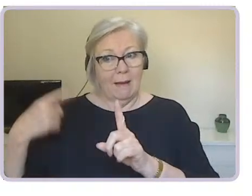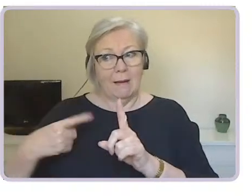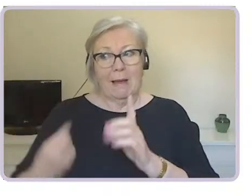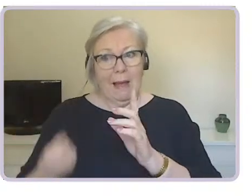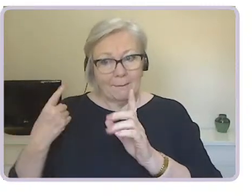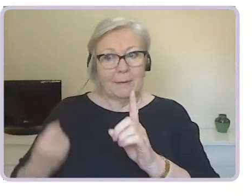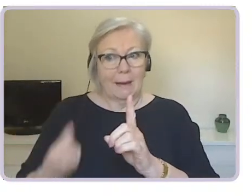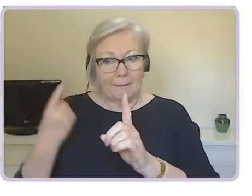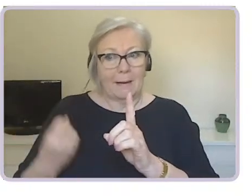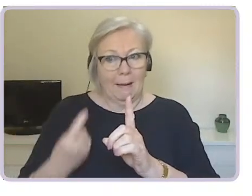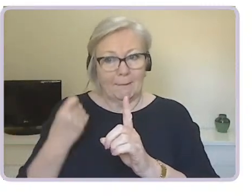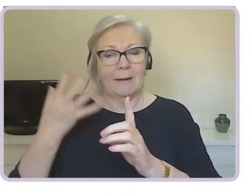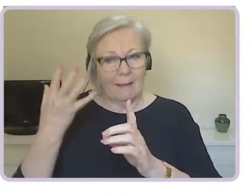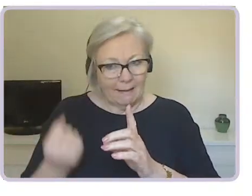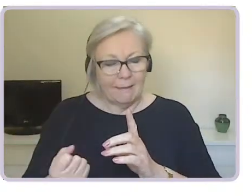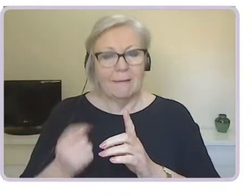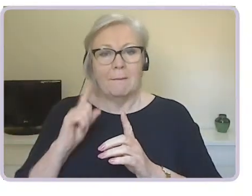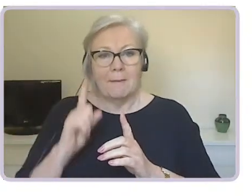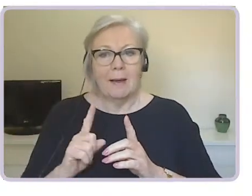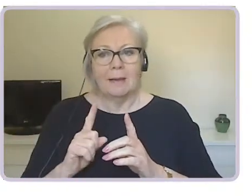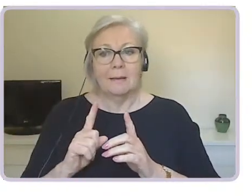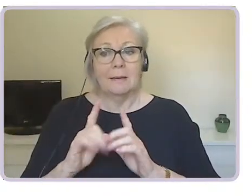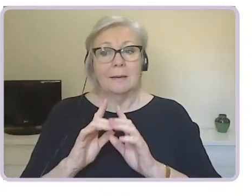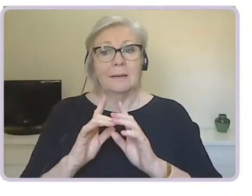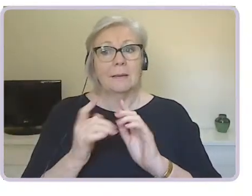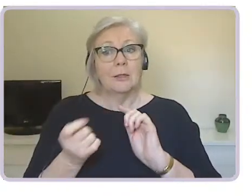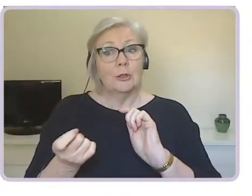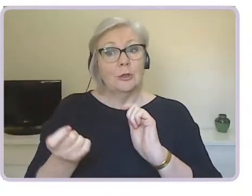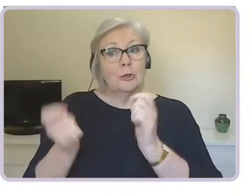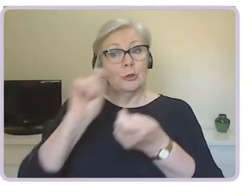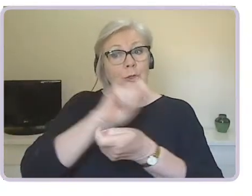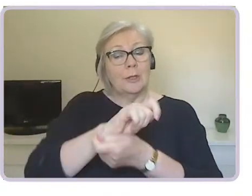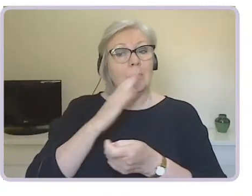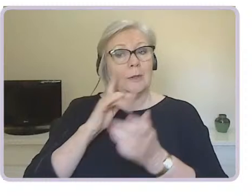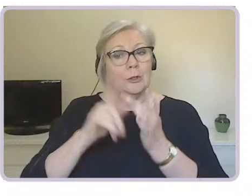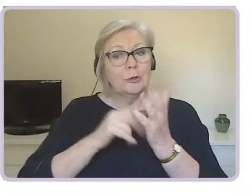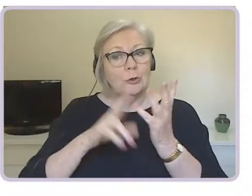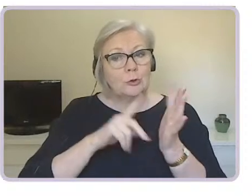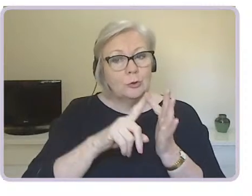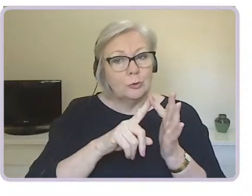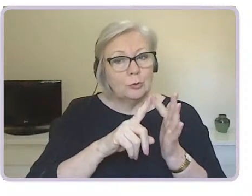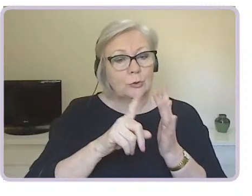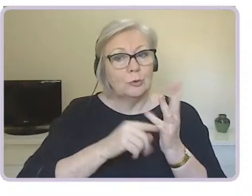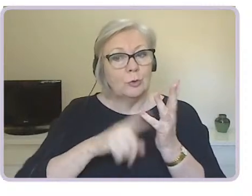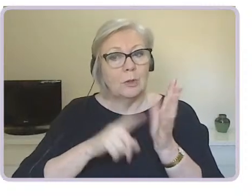May, but things changed in June, July, August, as you know.